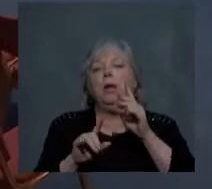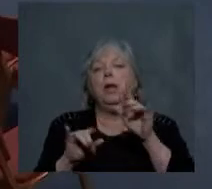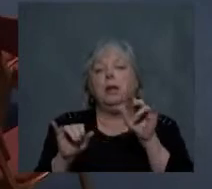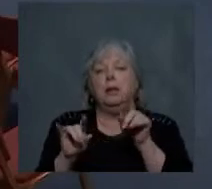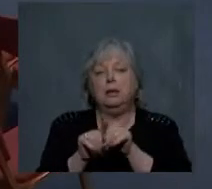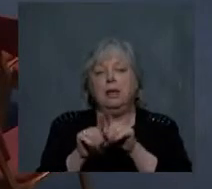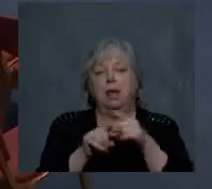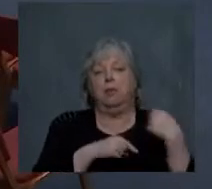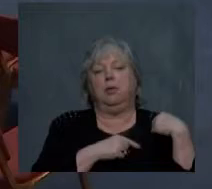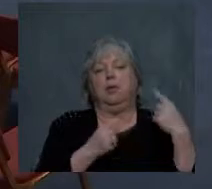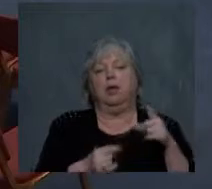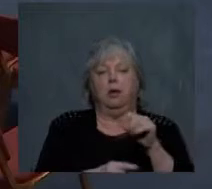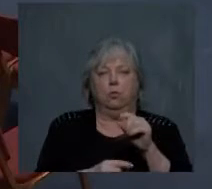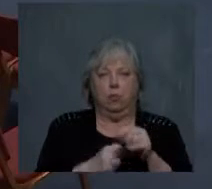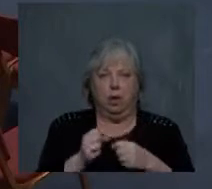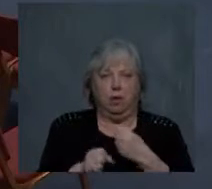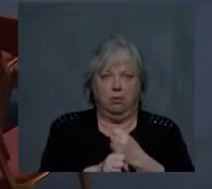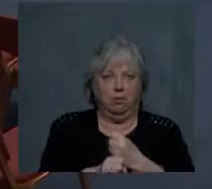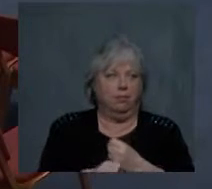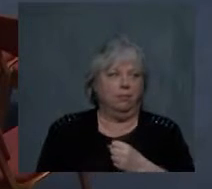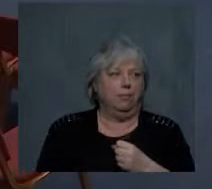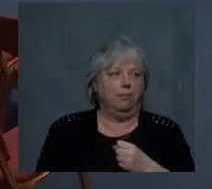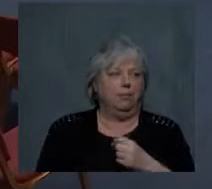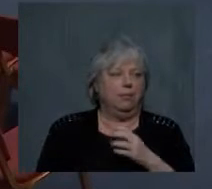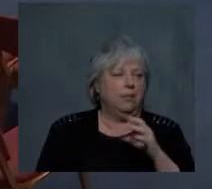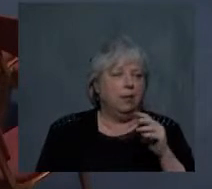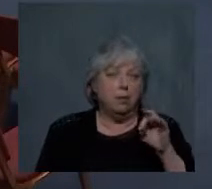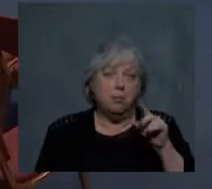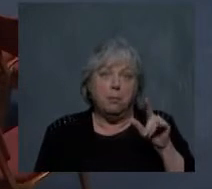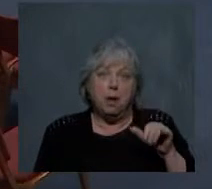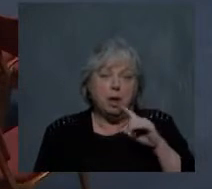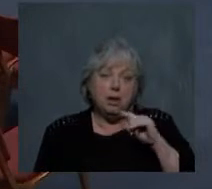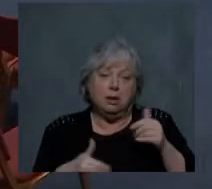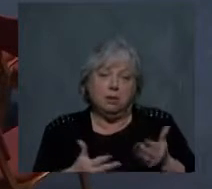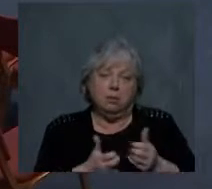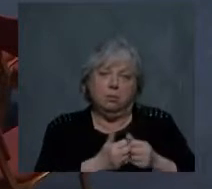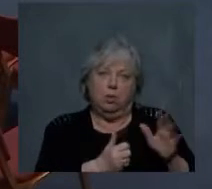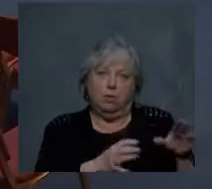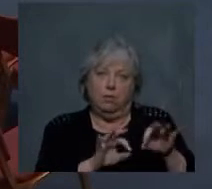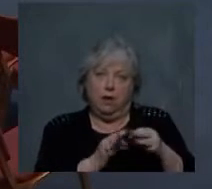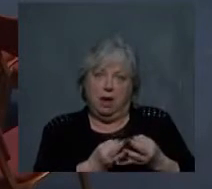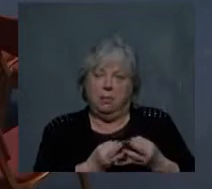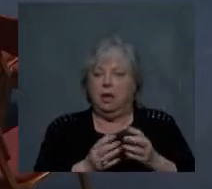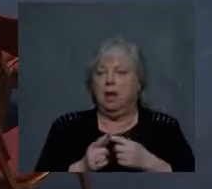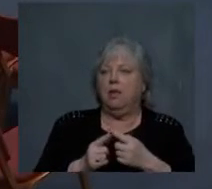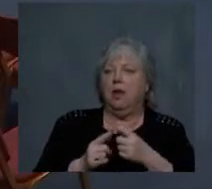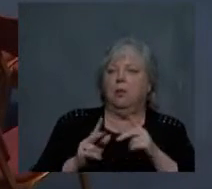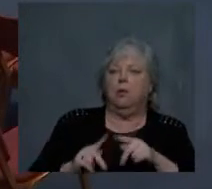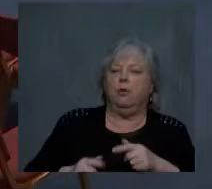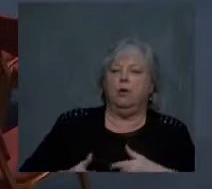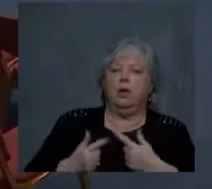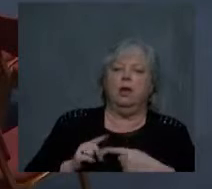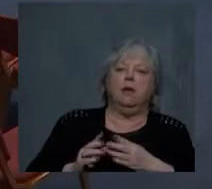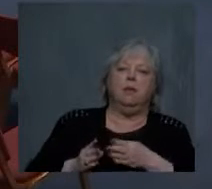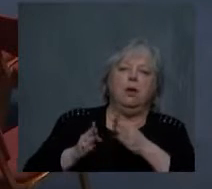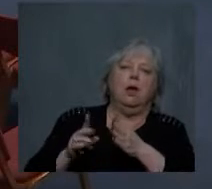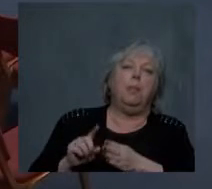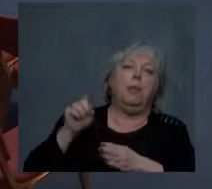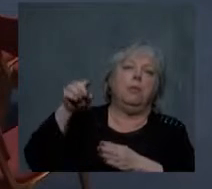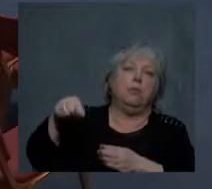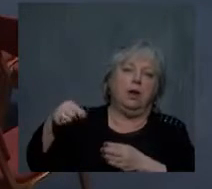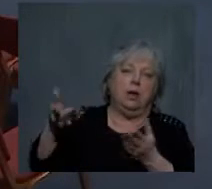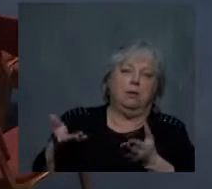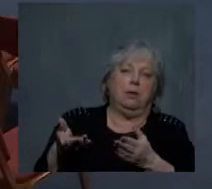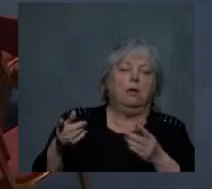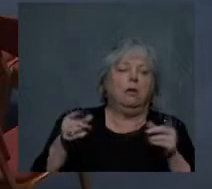And we do, Molly is here with her family, and then we have a resident from up the street, then she is here, and they're welcome to answer